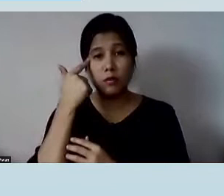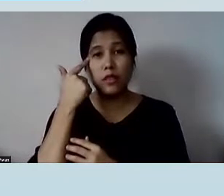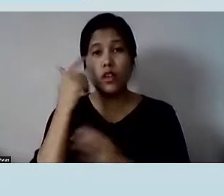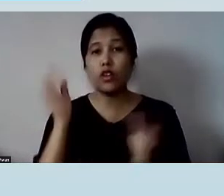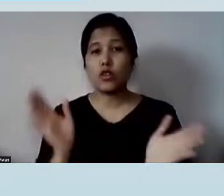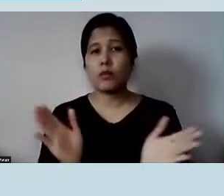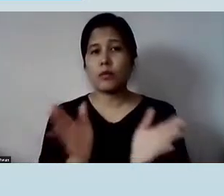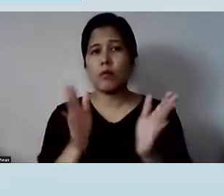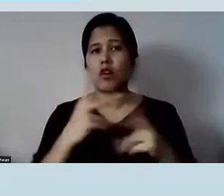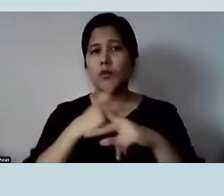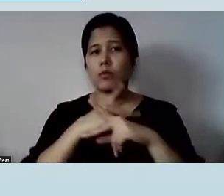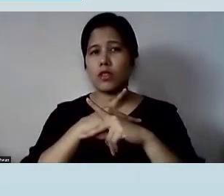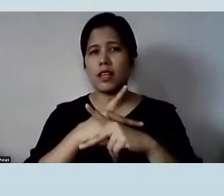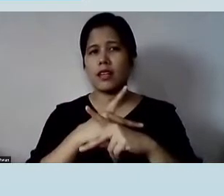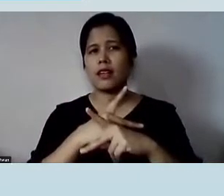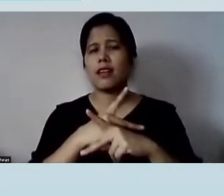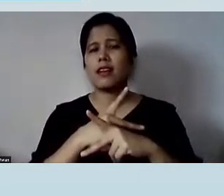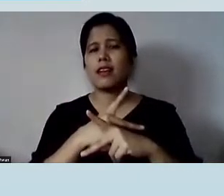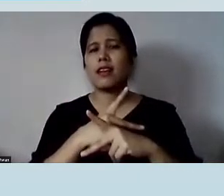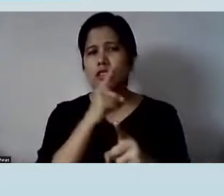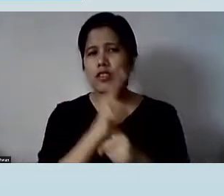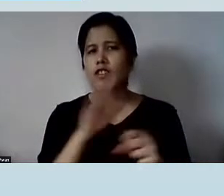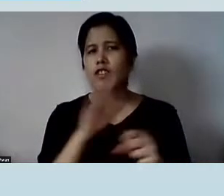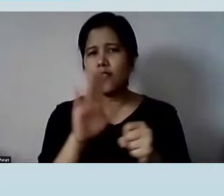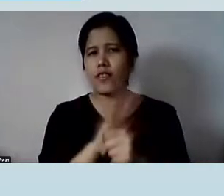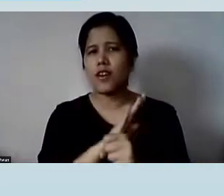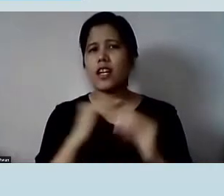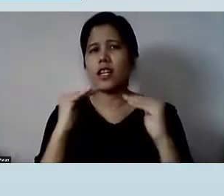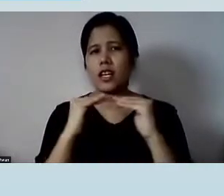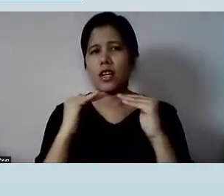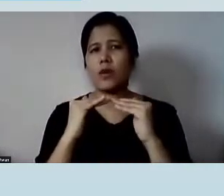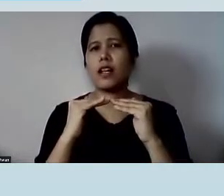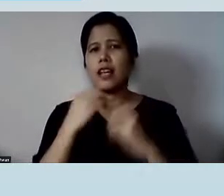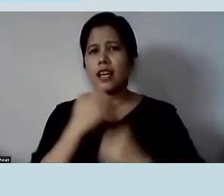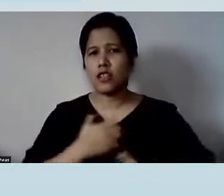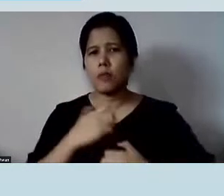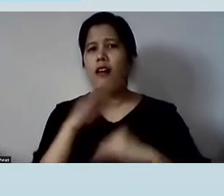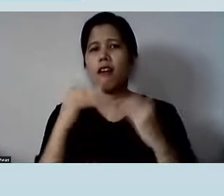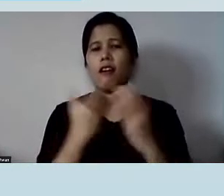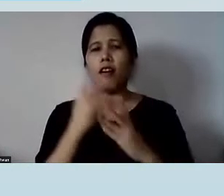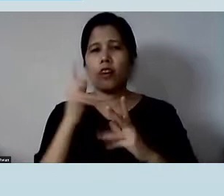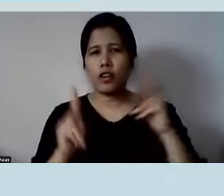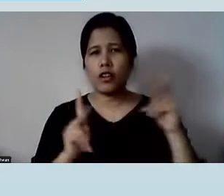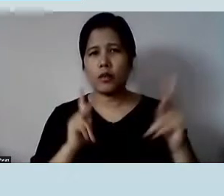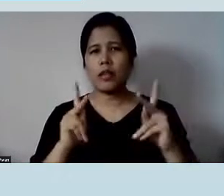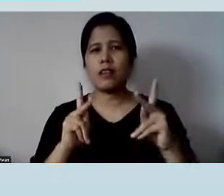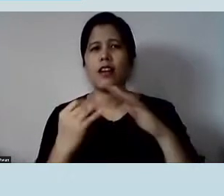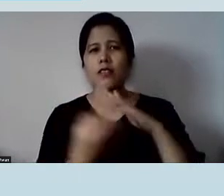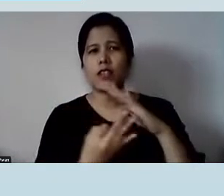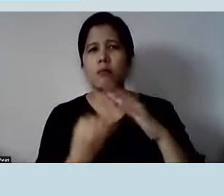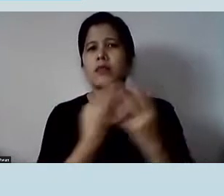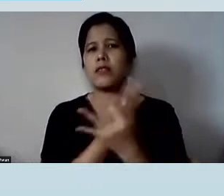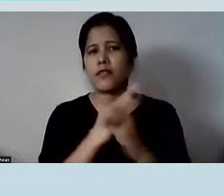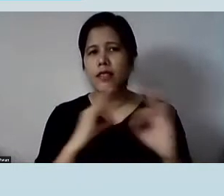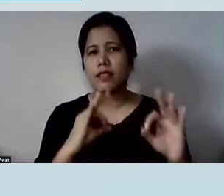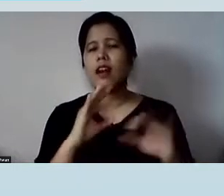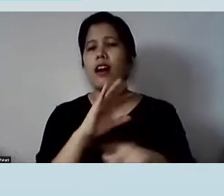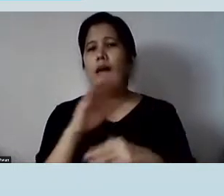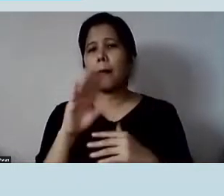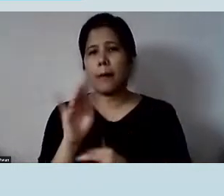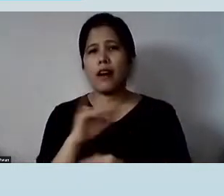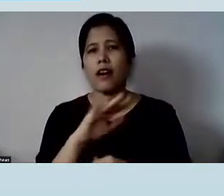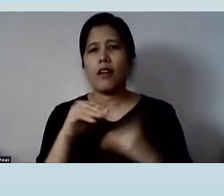to promote, protect, and ensure the full and equal enjoyment of all human rights and fundamental freedom by all